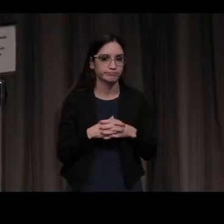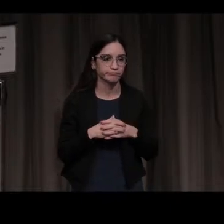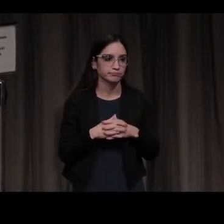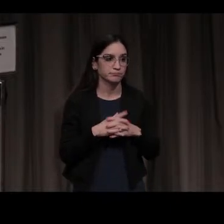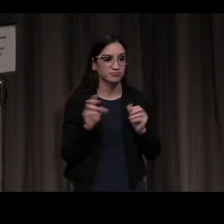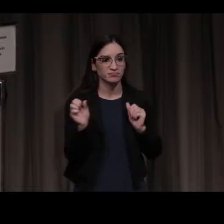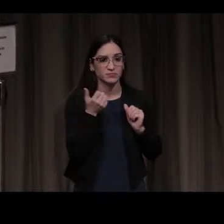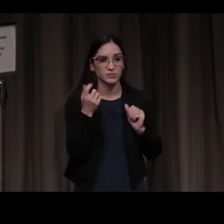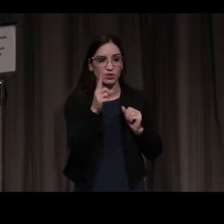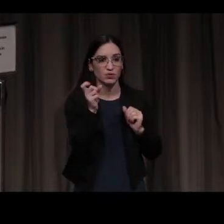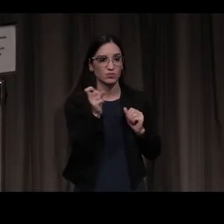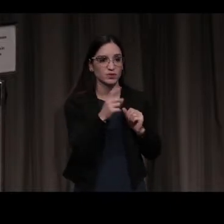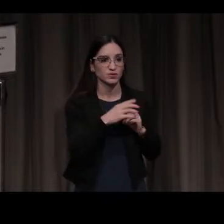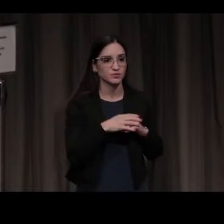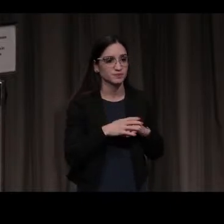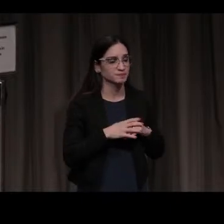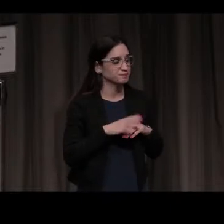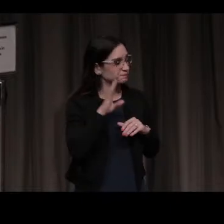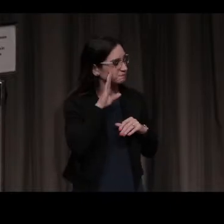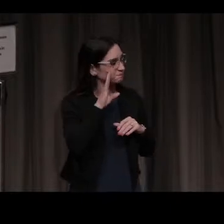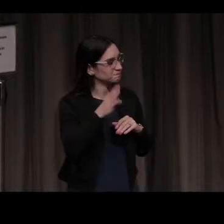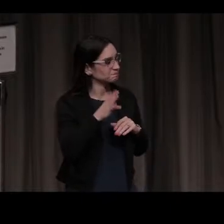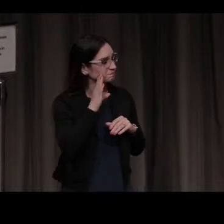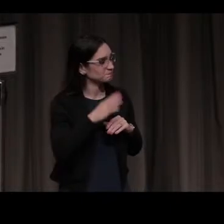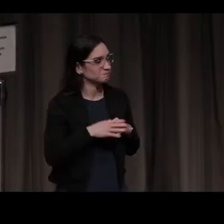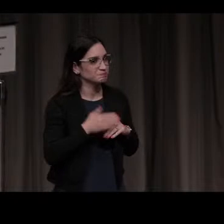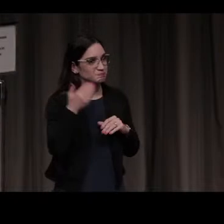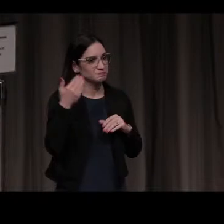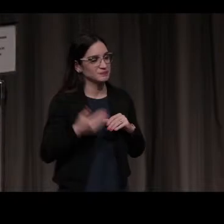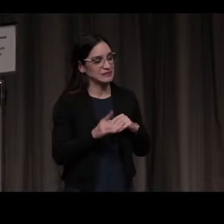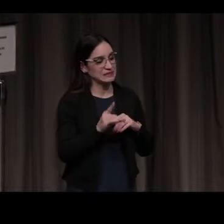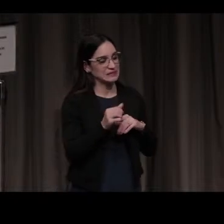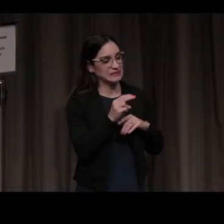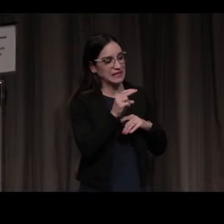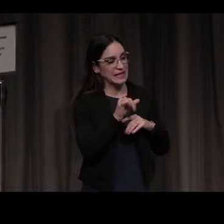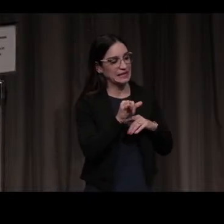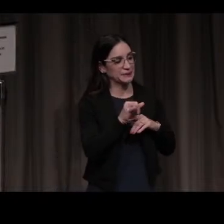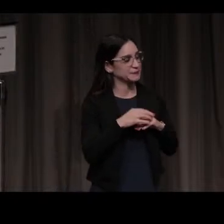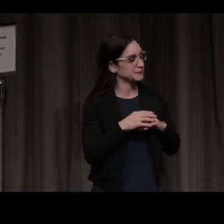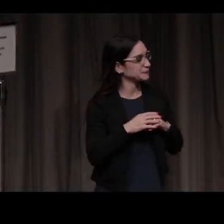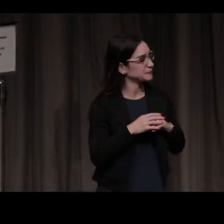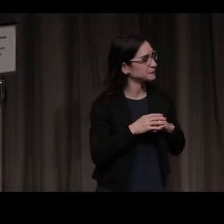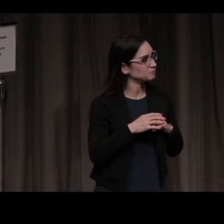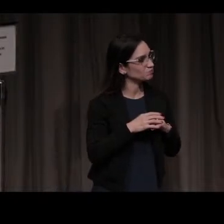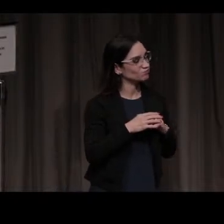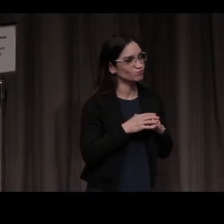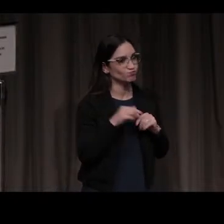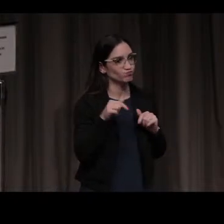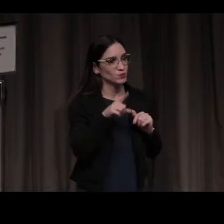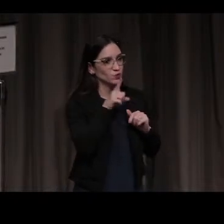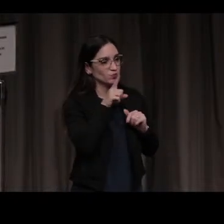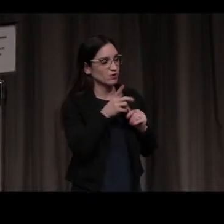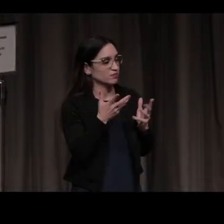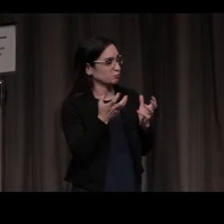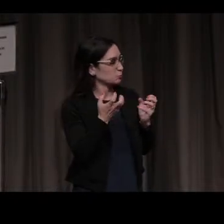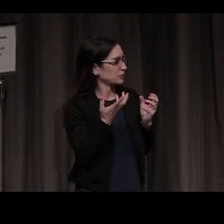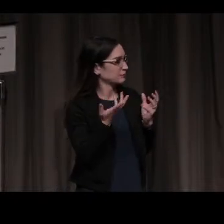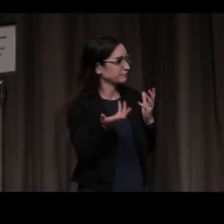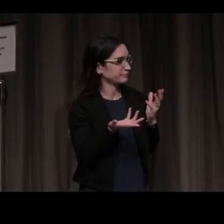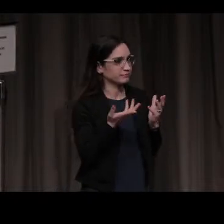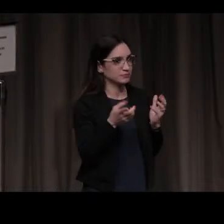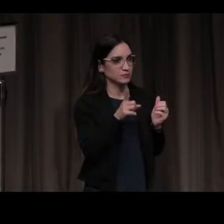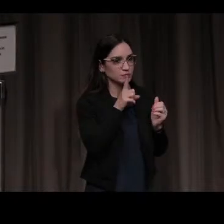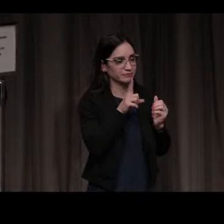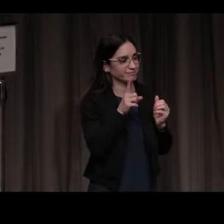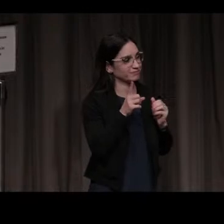Any other questions? Hello, my name is Danny. I just really wanted to